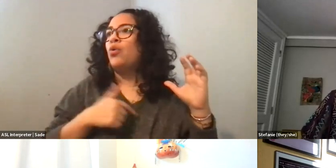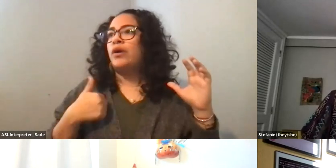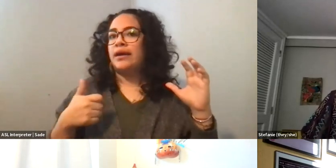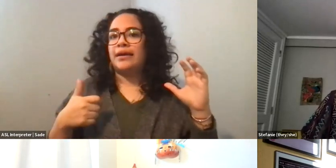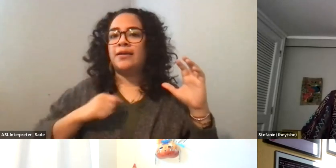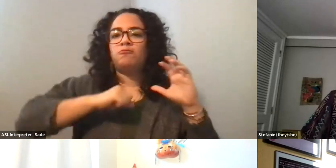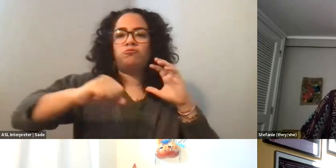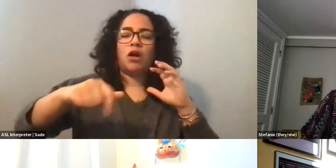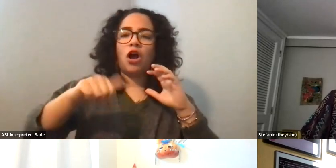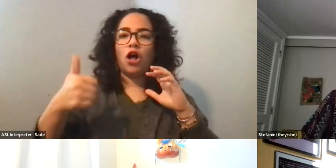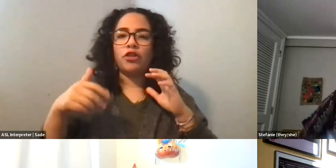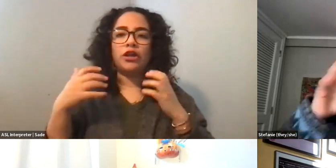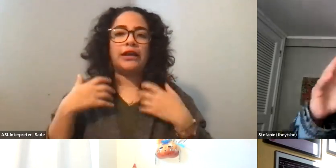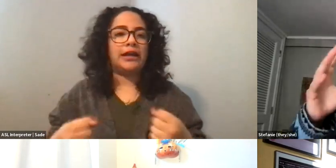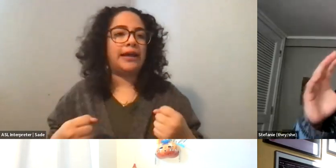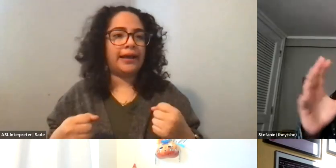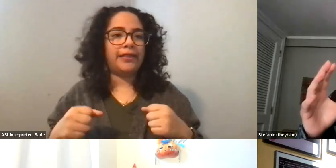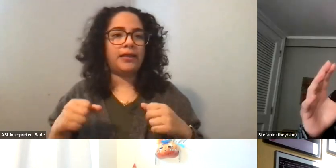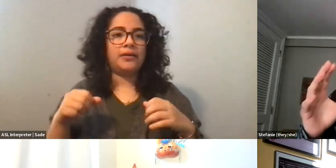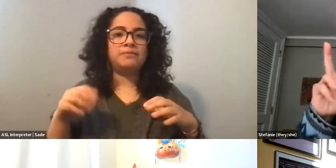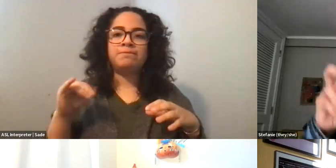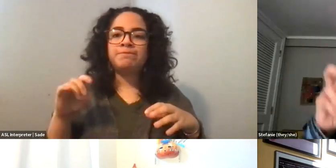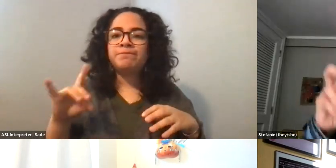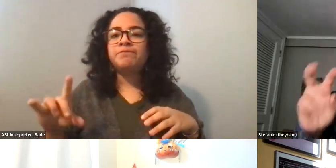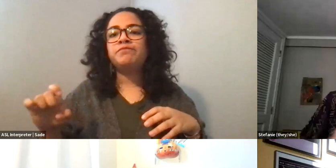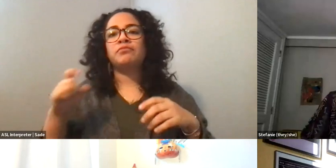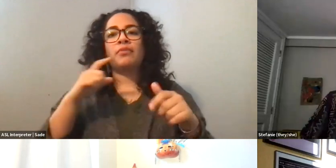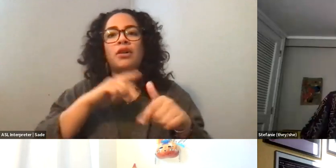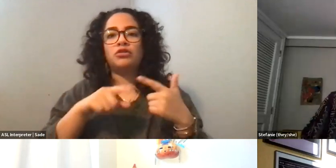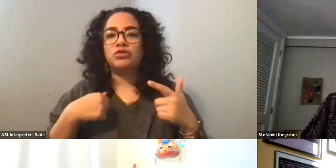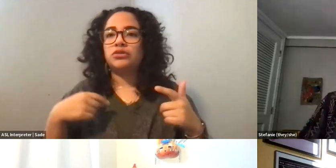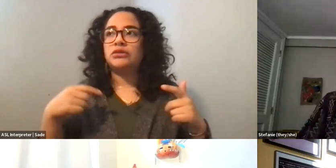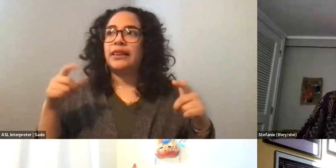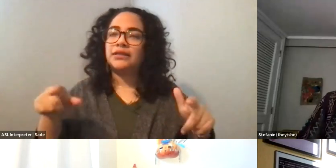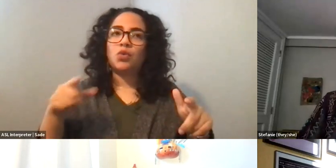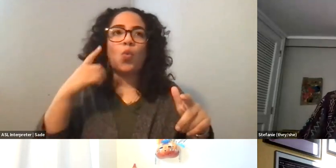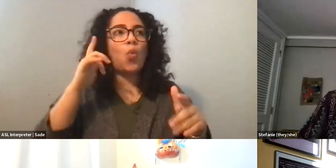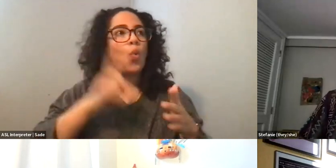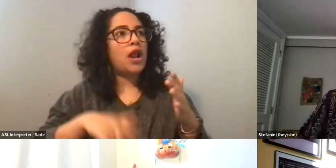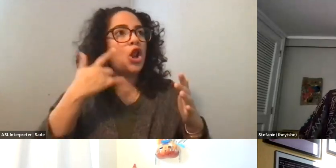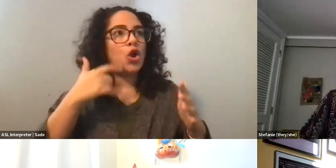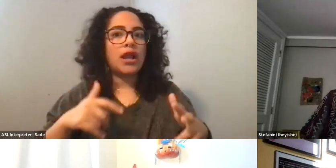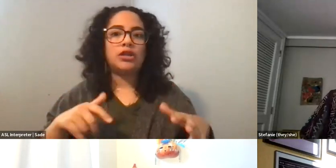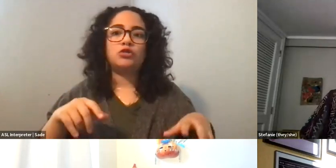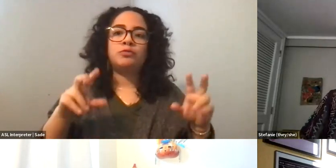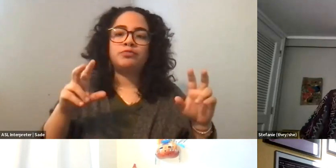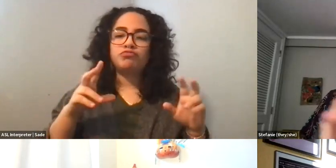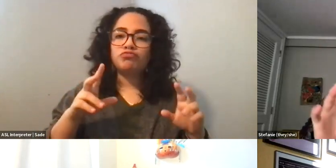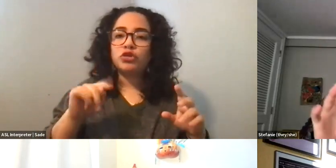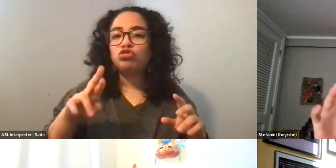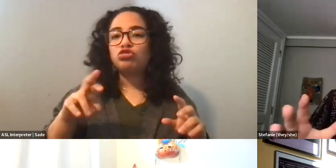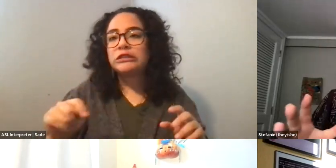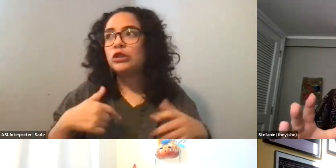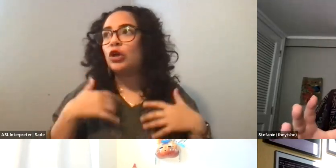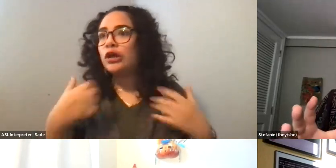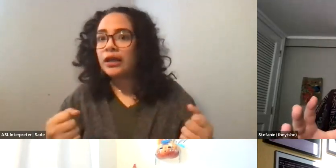in the process of saying that this is what it looks like to treat or heal what we call mental illness. That is something that I would like